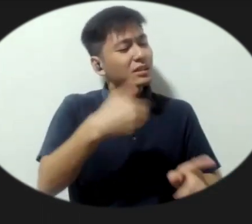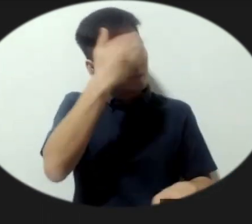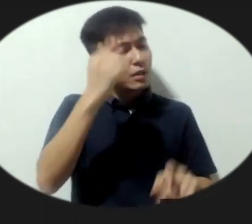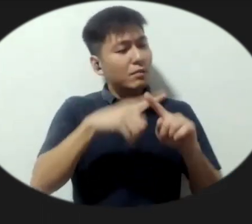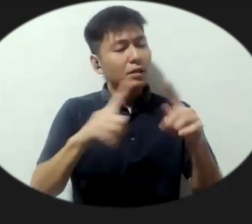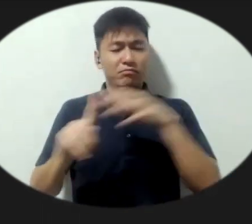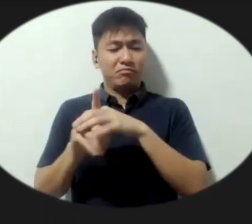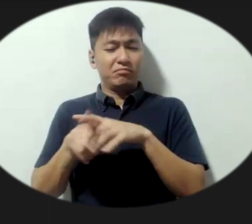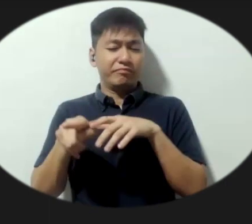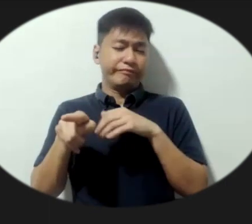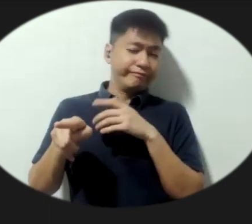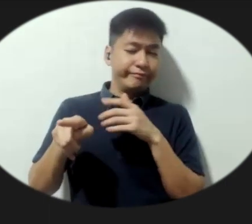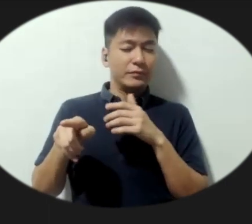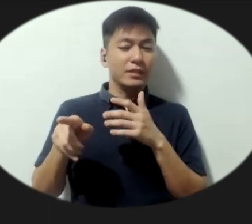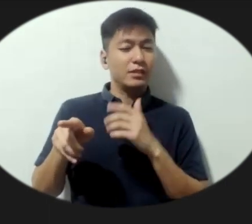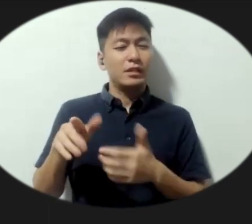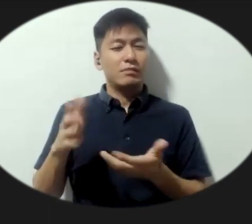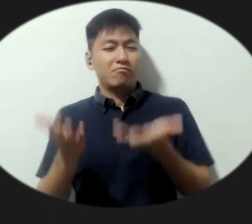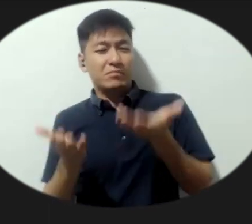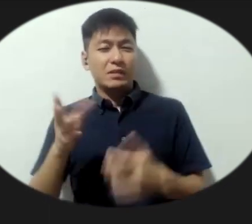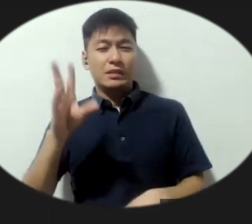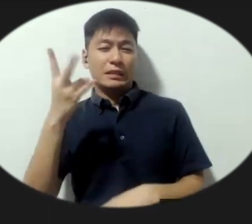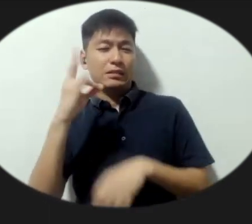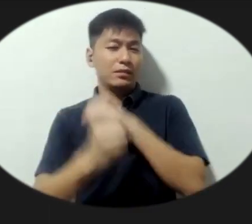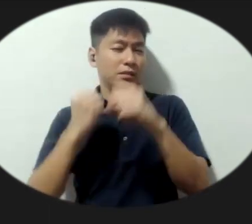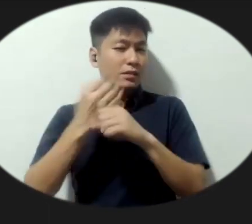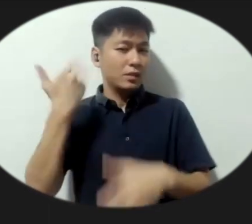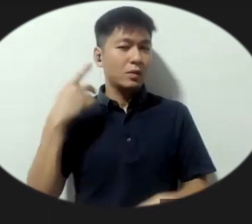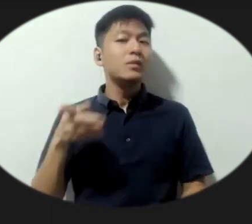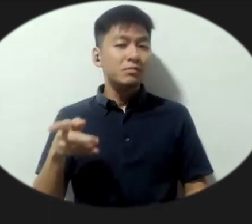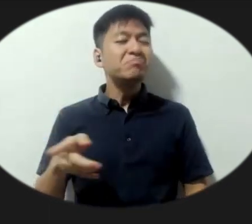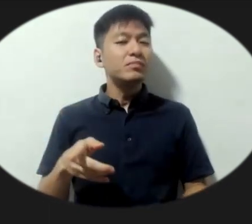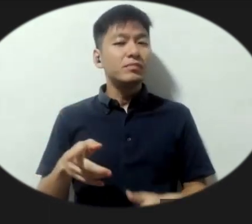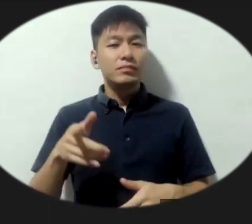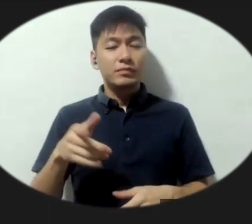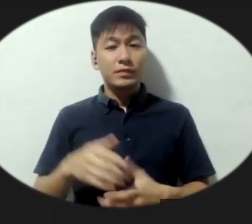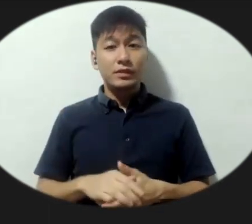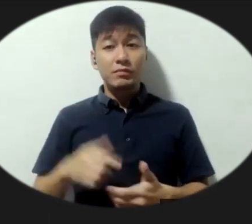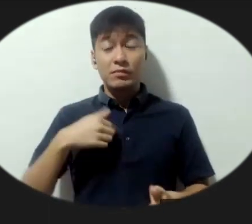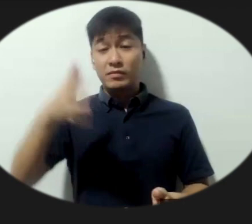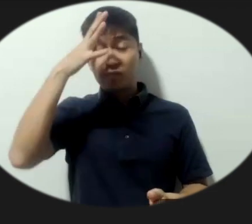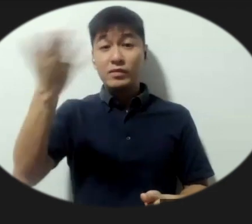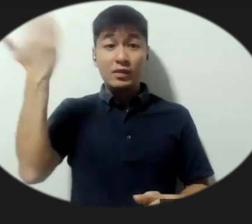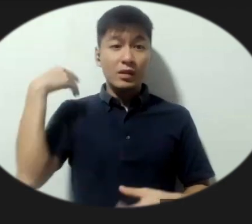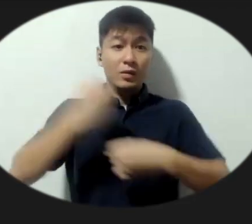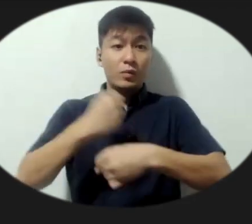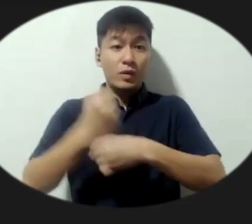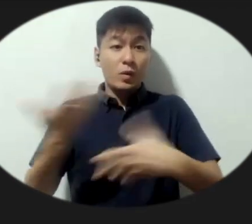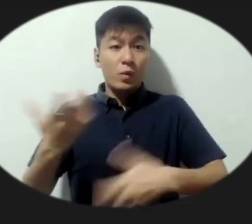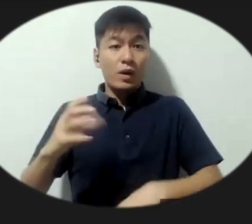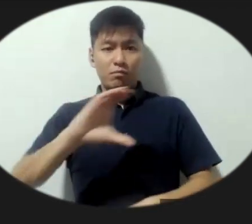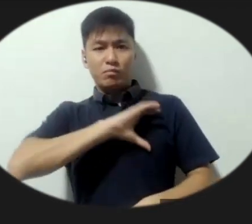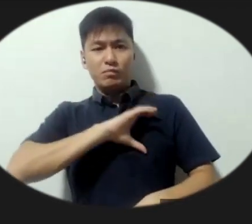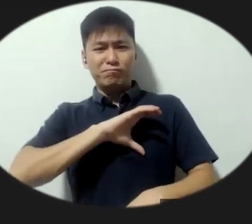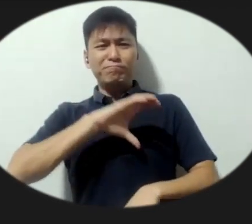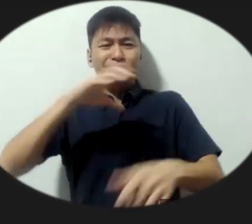17 years. And so my dad was a policeman, and he was my friend. So we used to have conversations, and he would